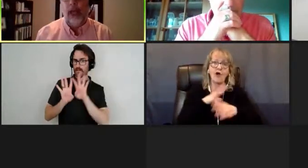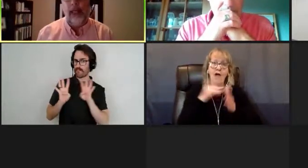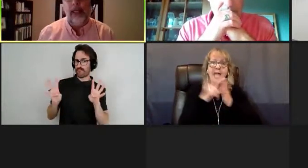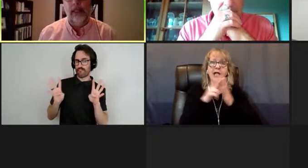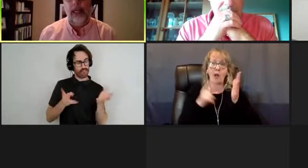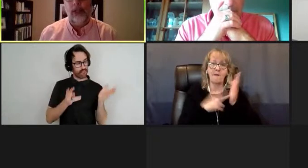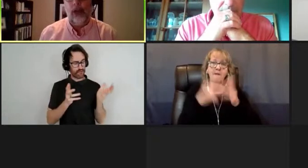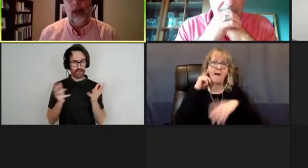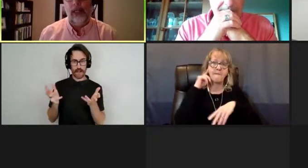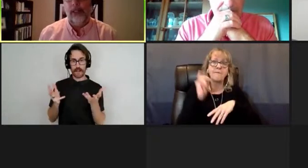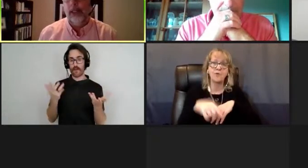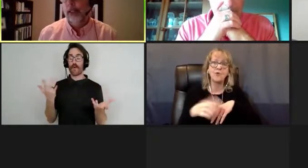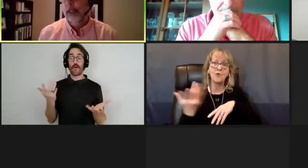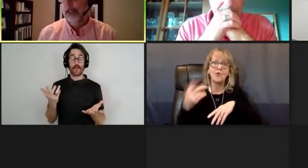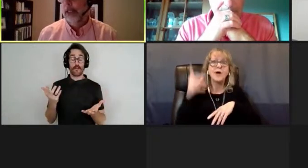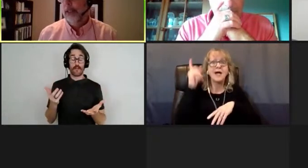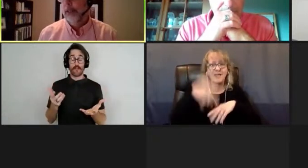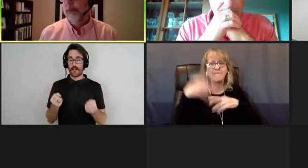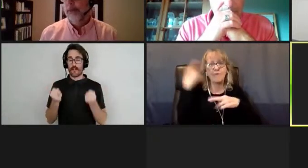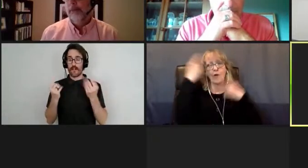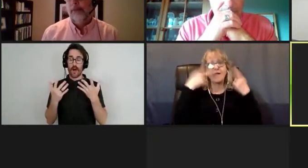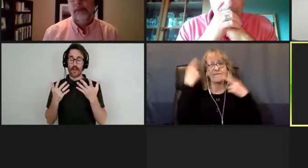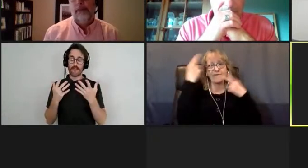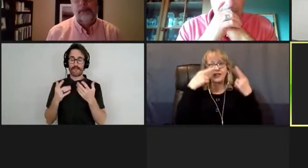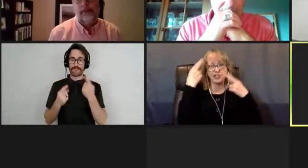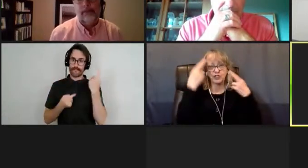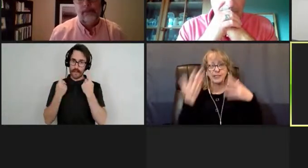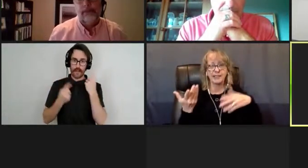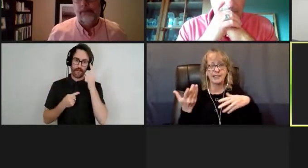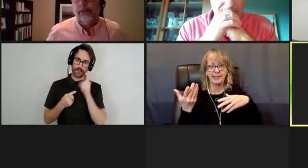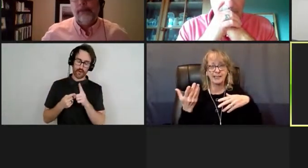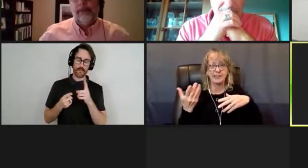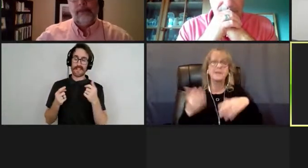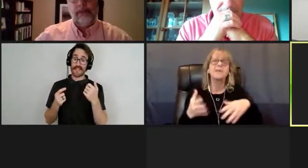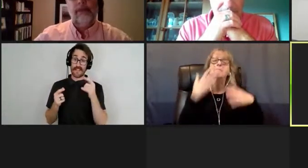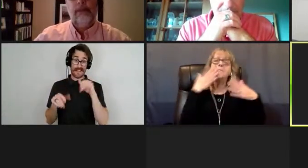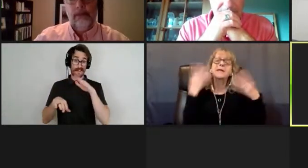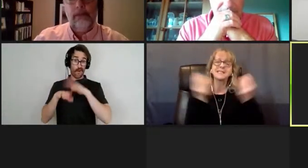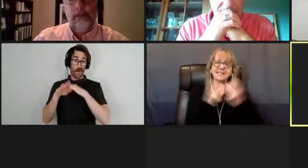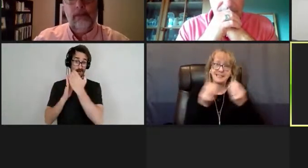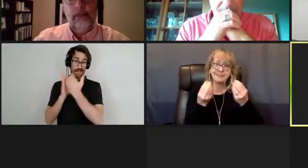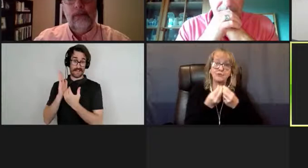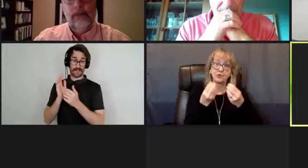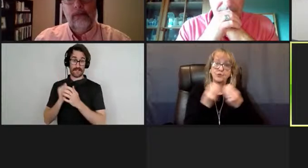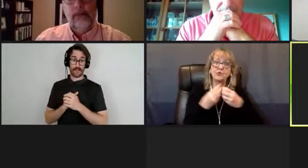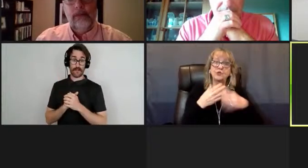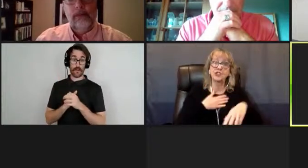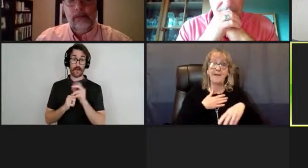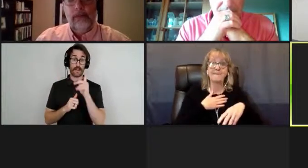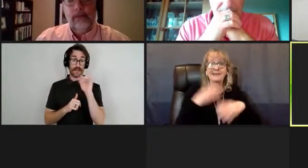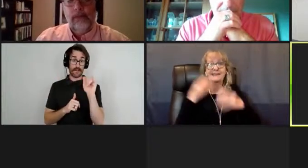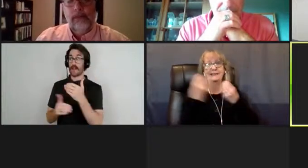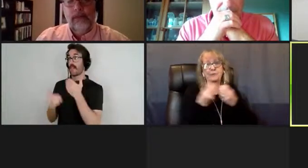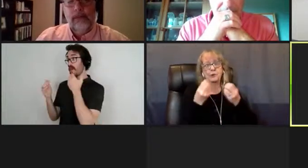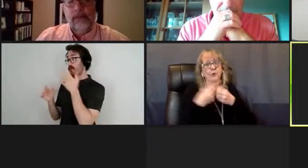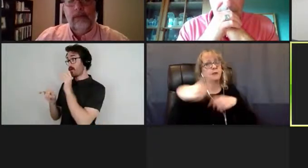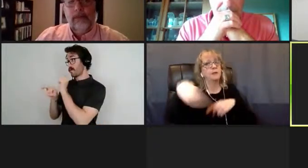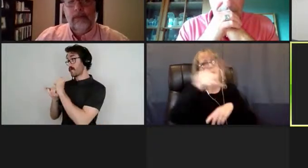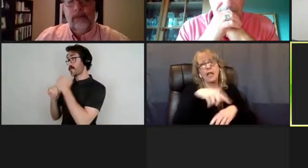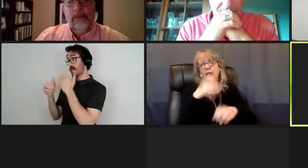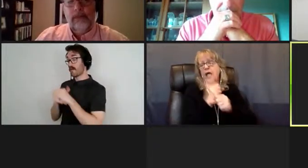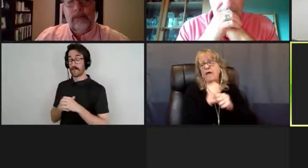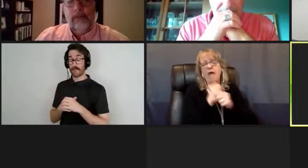but it's on our list. Wonderful. Thank you. I appreciate that. And if you can, you've done a tremendous job, and please keep us in the loop. And the only reason I brought that